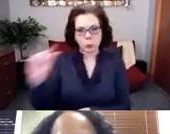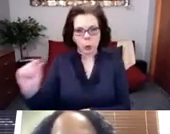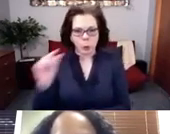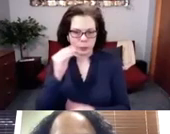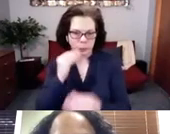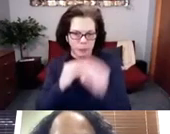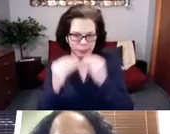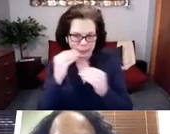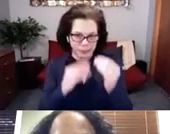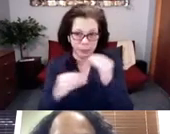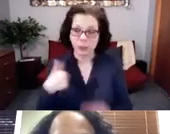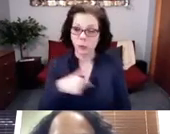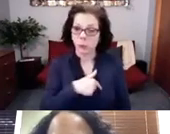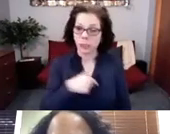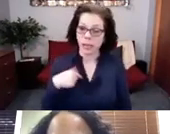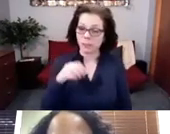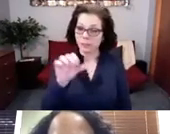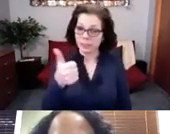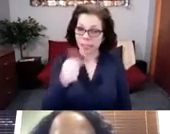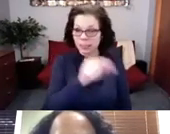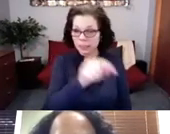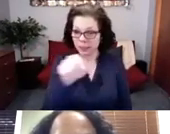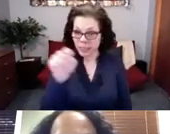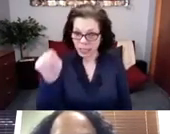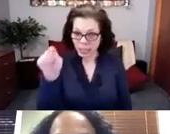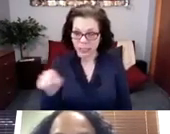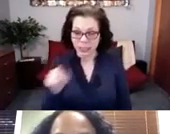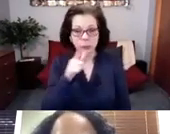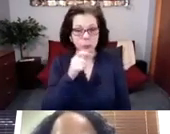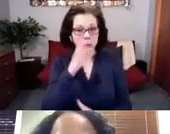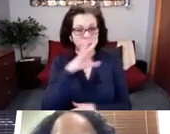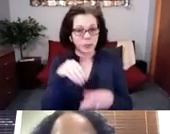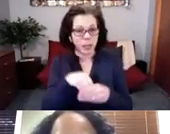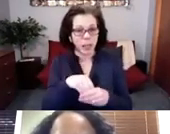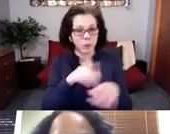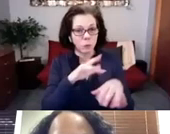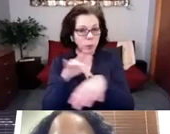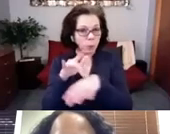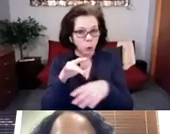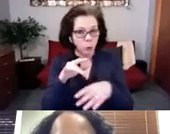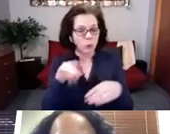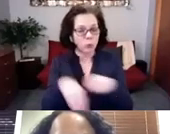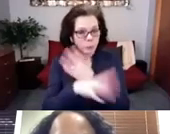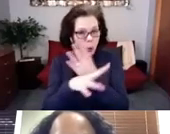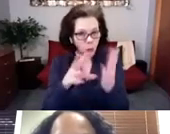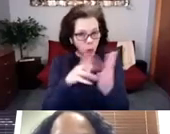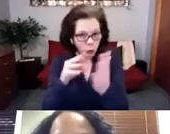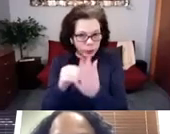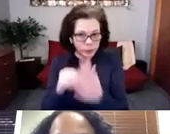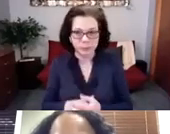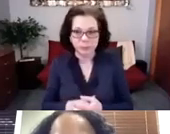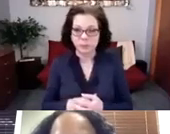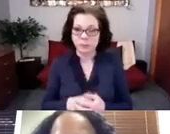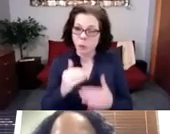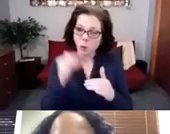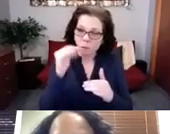sites offered for students taking part in remote learning. Over 1 million meals have been distributed since March, and